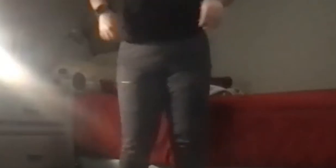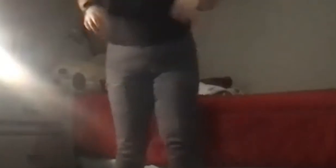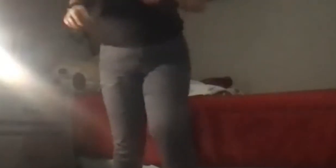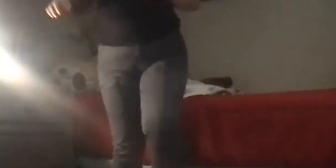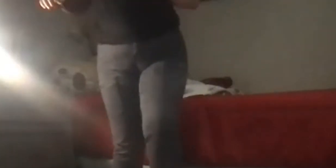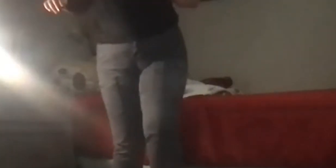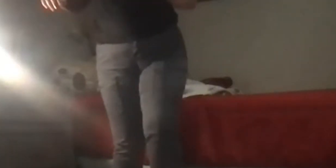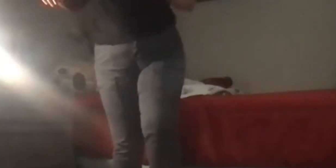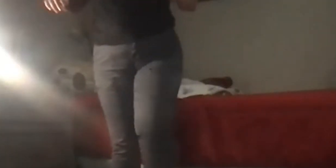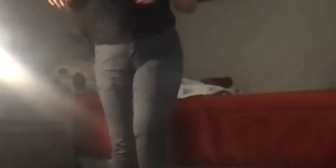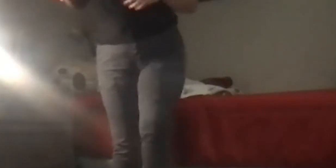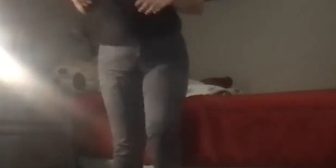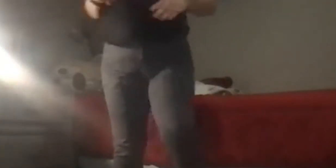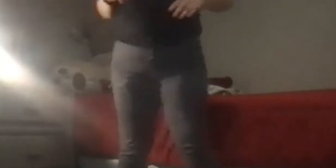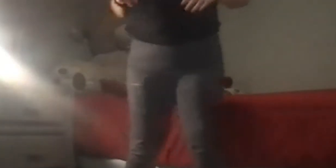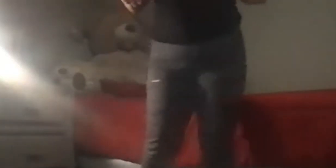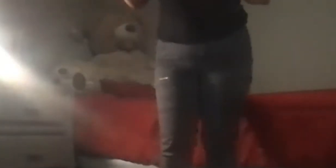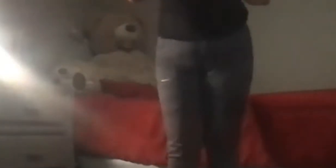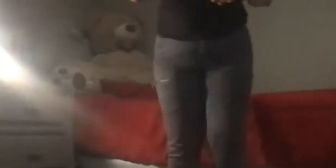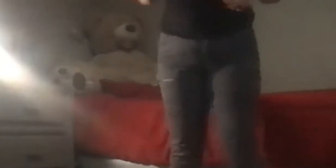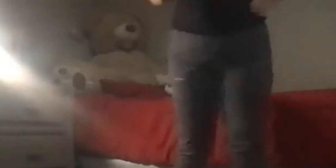no anda bien.